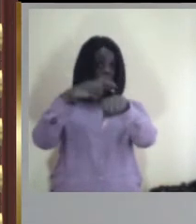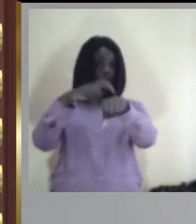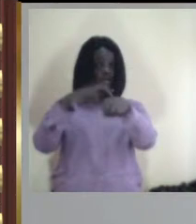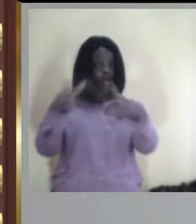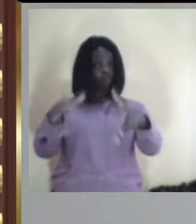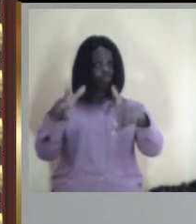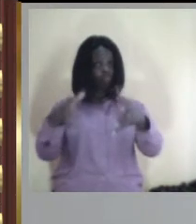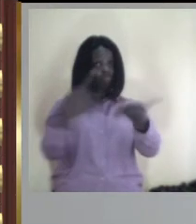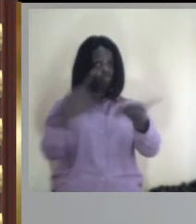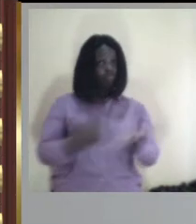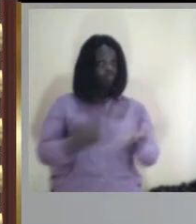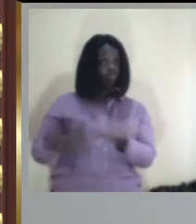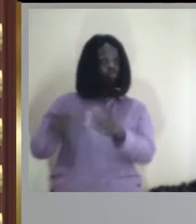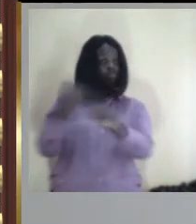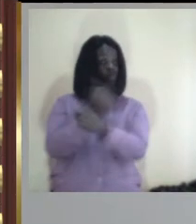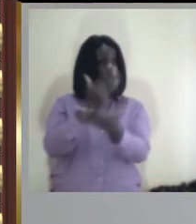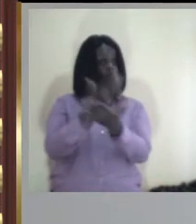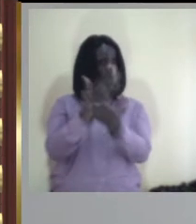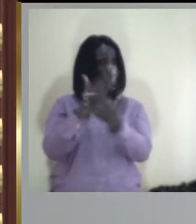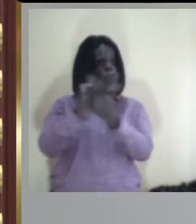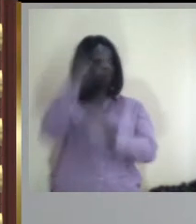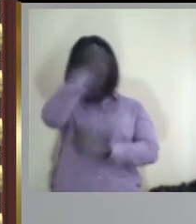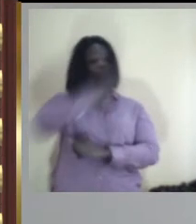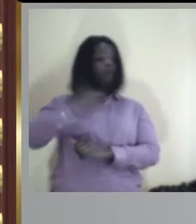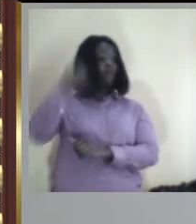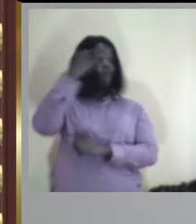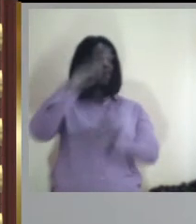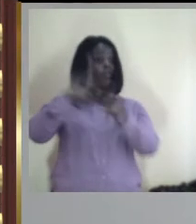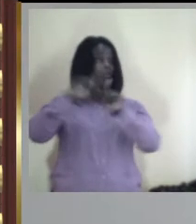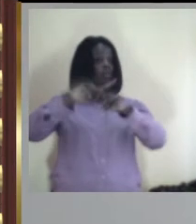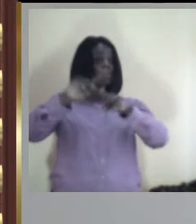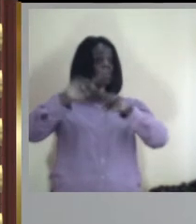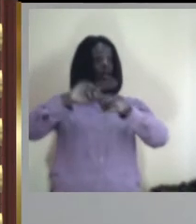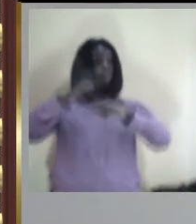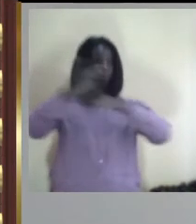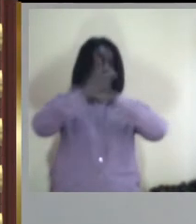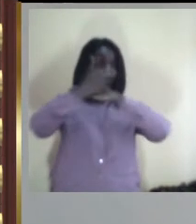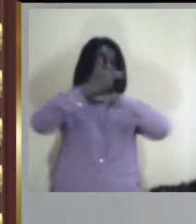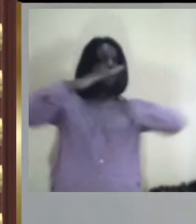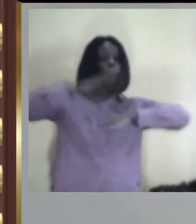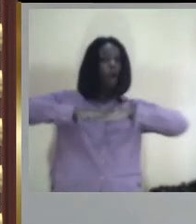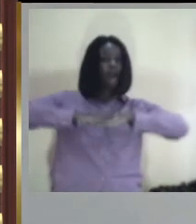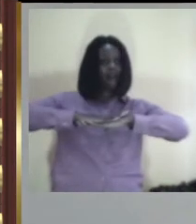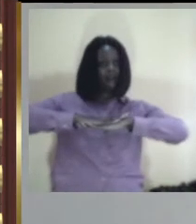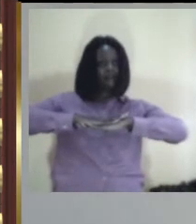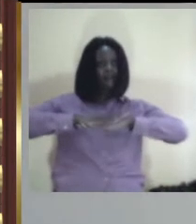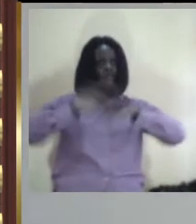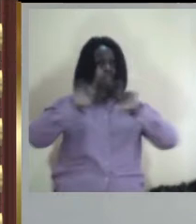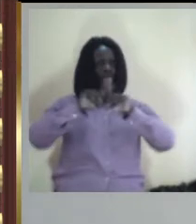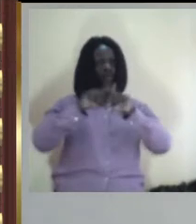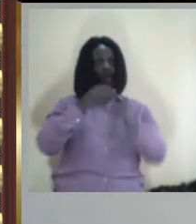debate, ensure that your camera is on, and also your mic